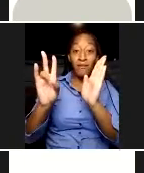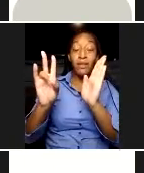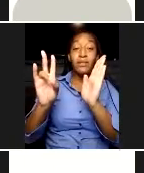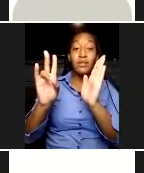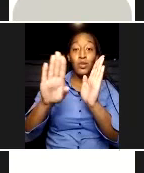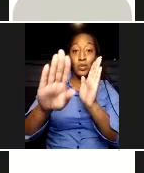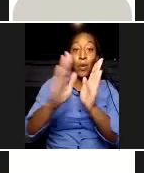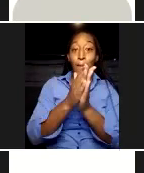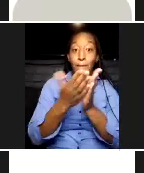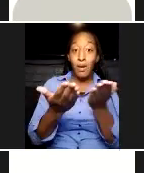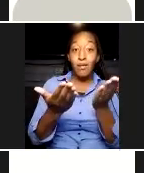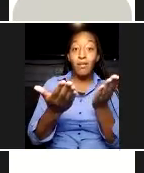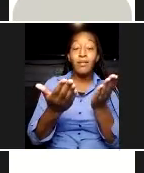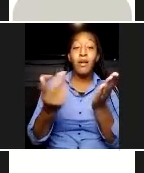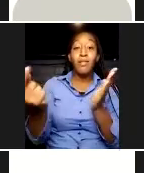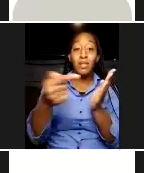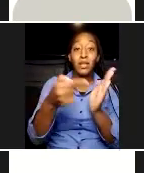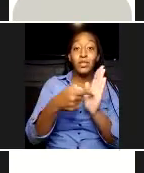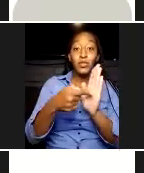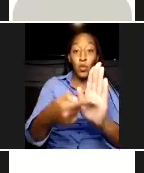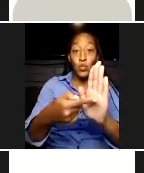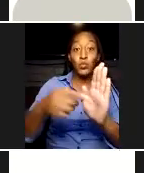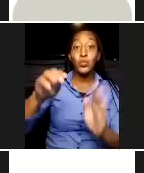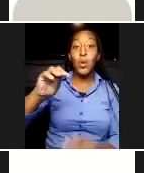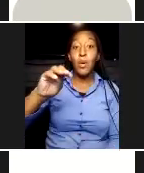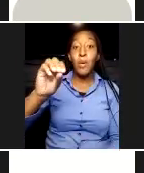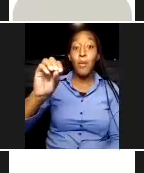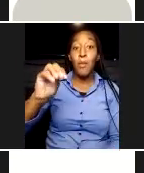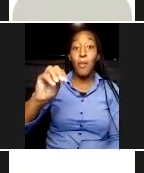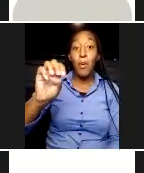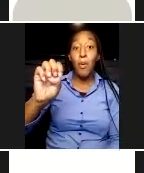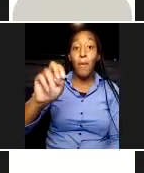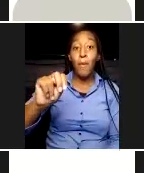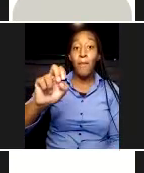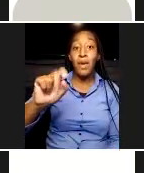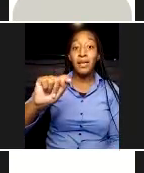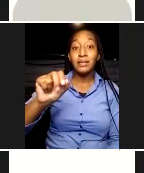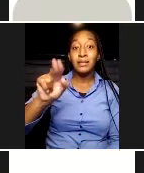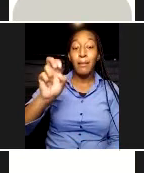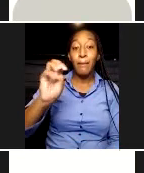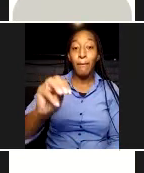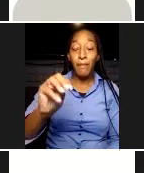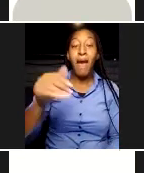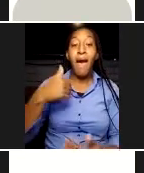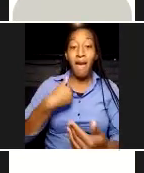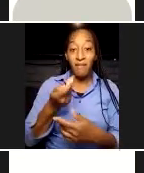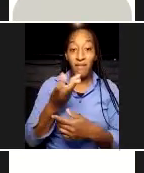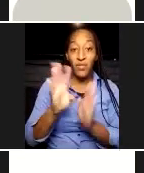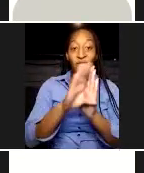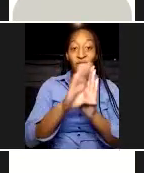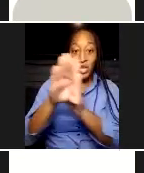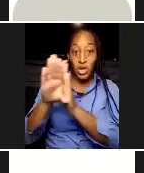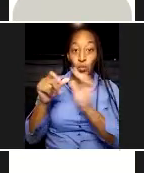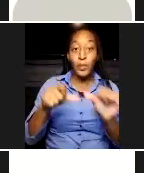deals with the momentum. I have some videos that deal with momentum. And I